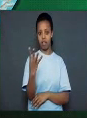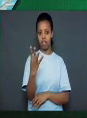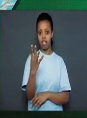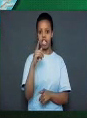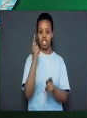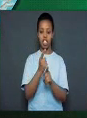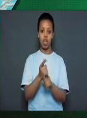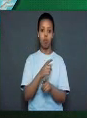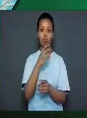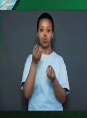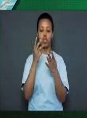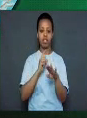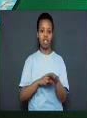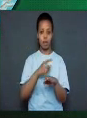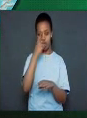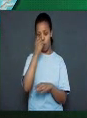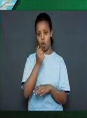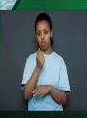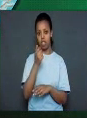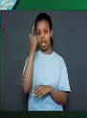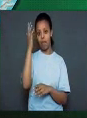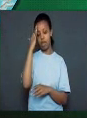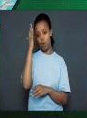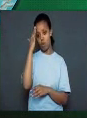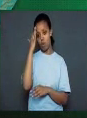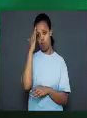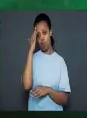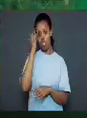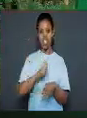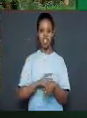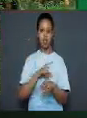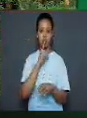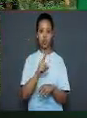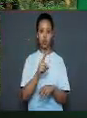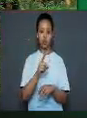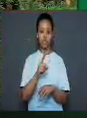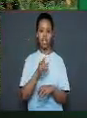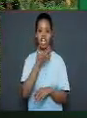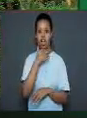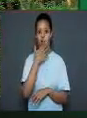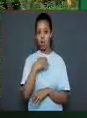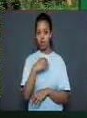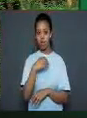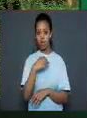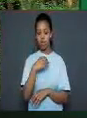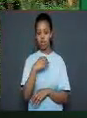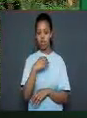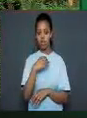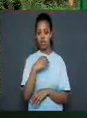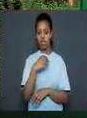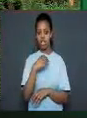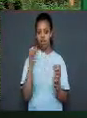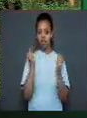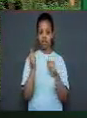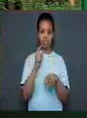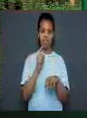distinct seasons. The temperatures range from hot in the summer, with